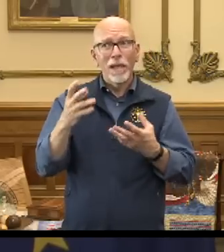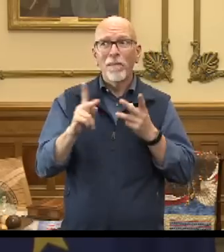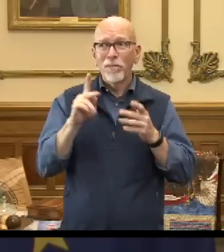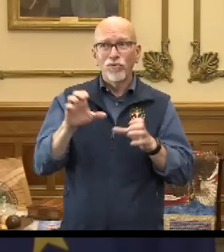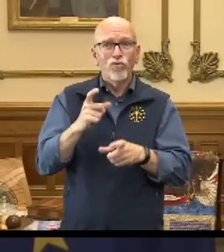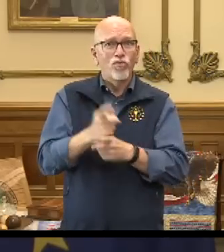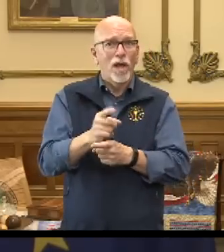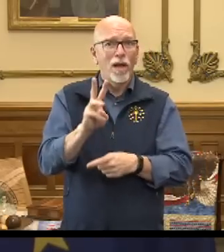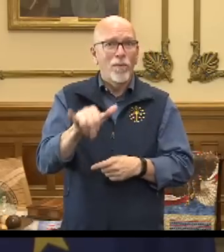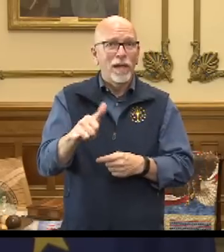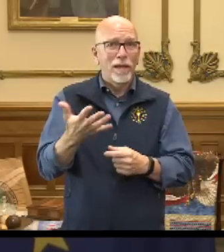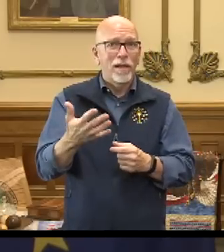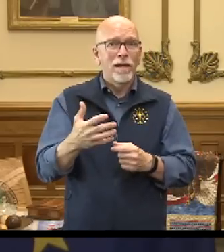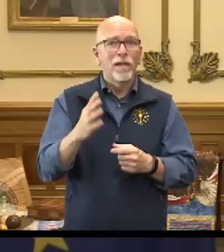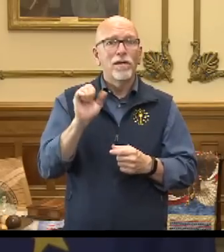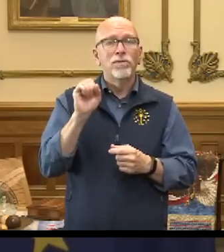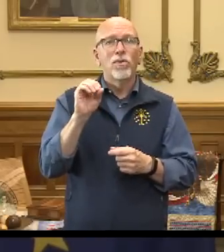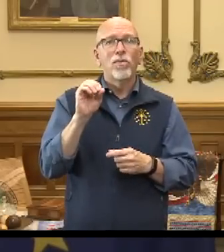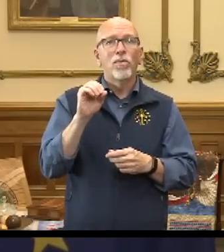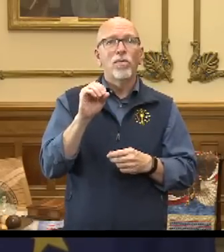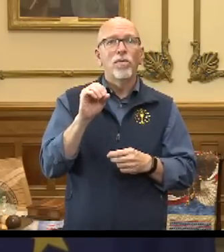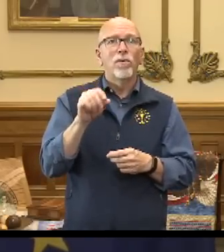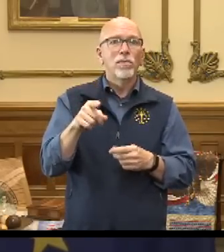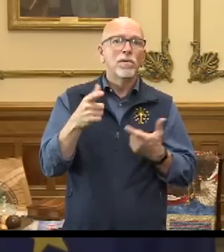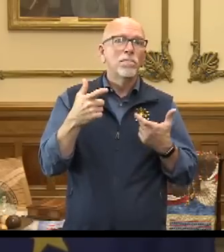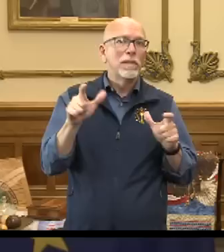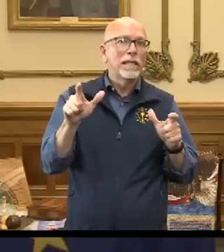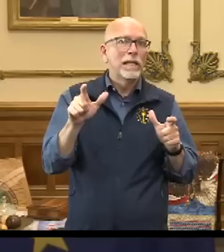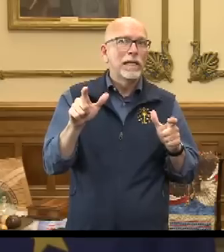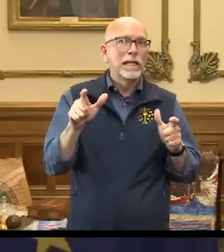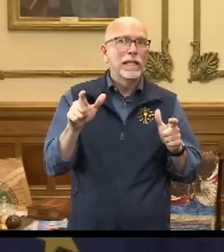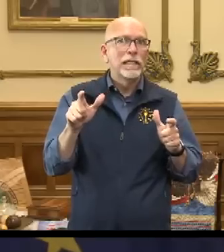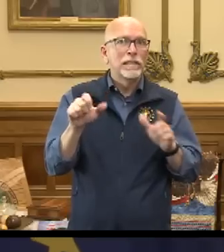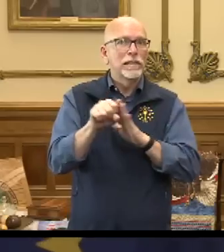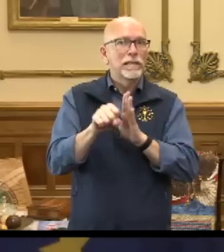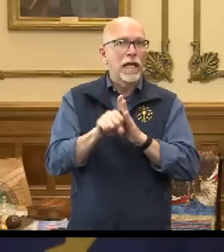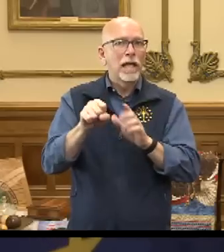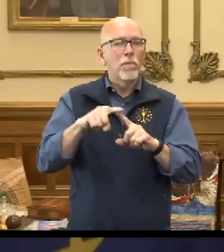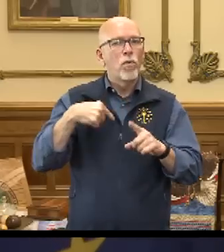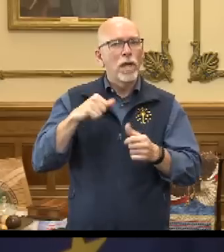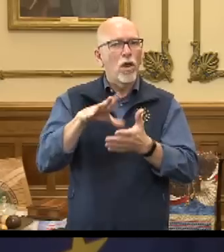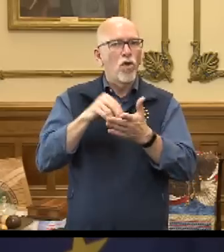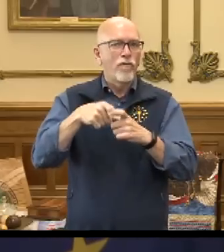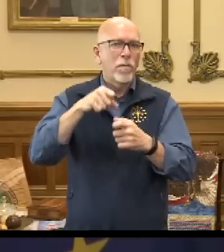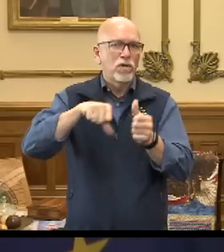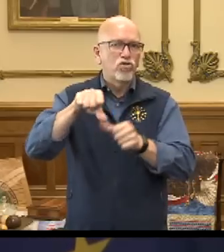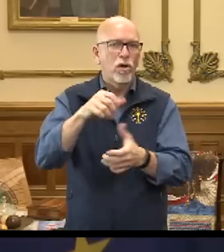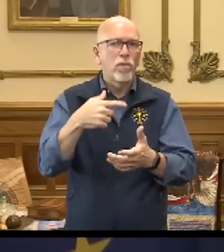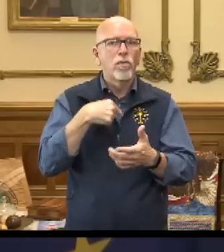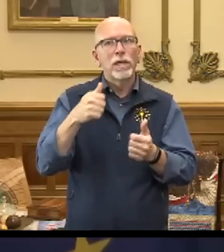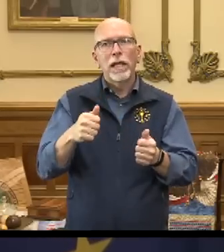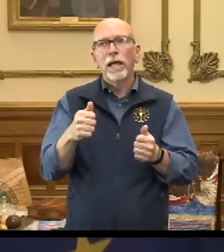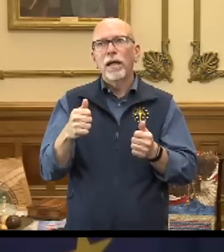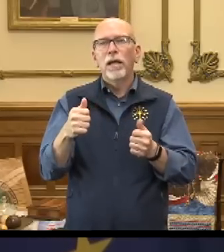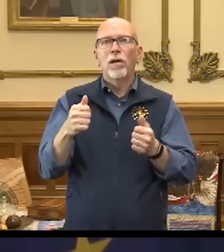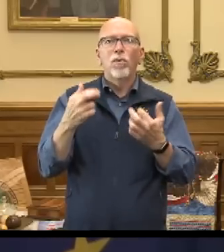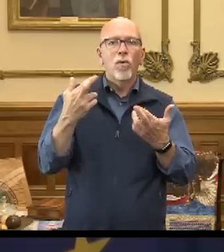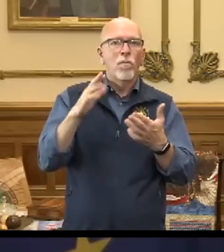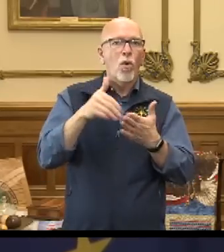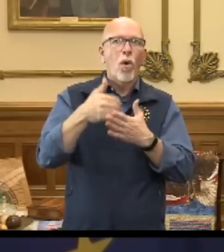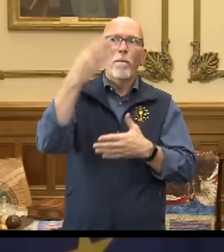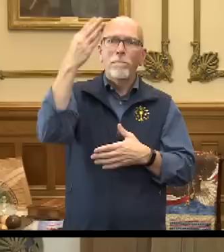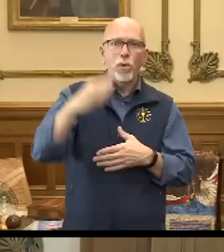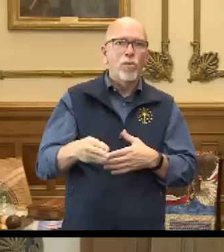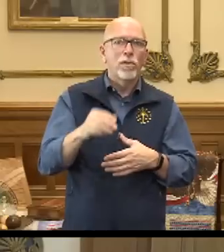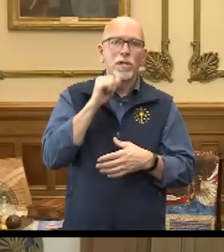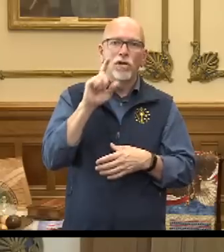the right way. And so it's a big state, but what we can do is learn from one another, and we can hopefully all be blue, not just in the